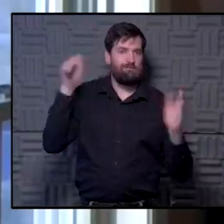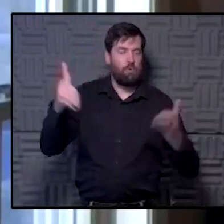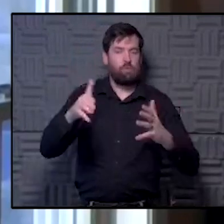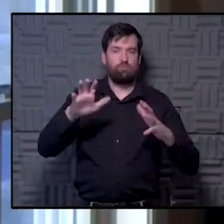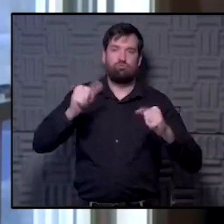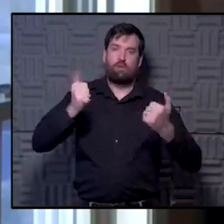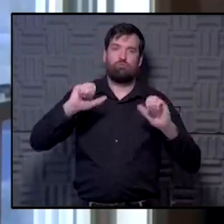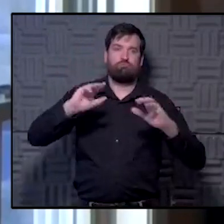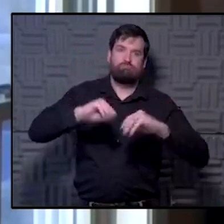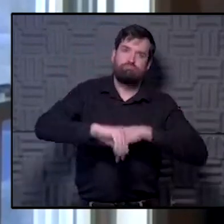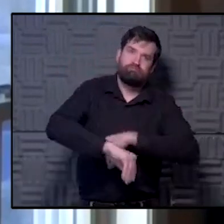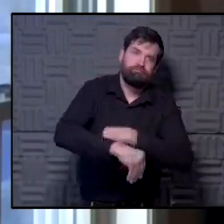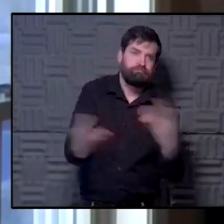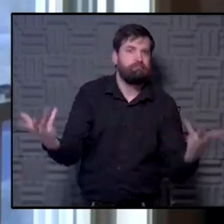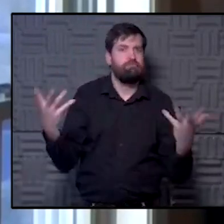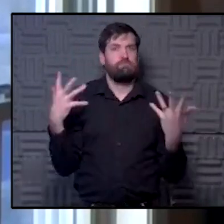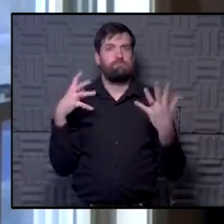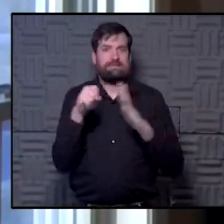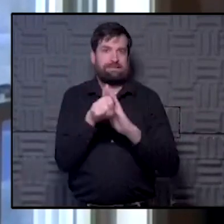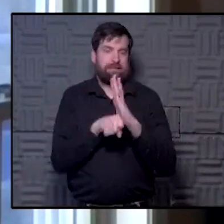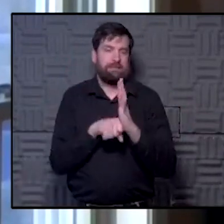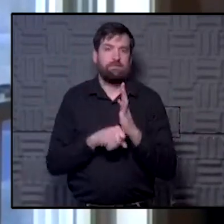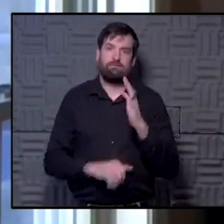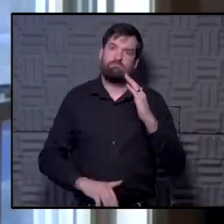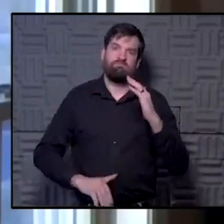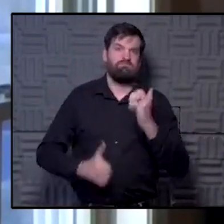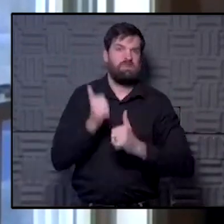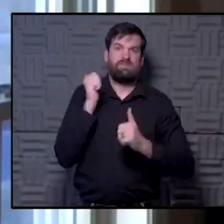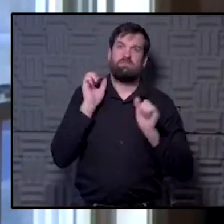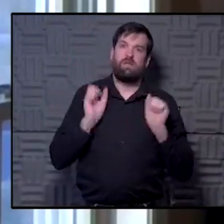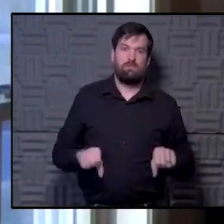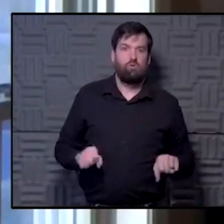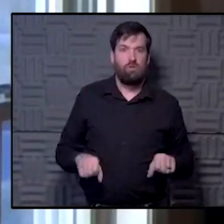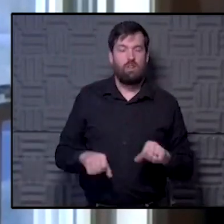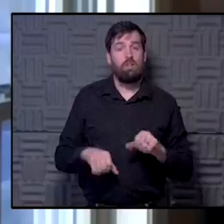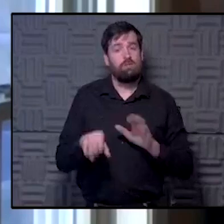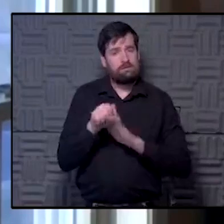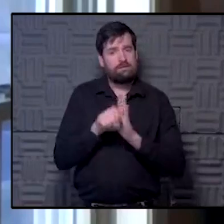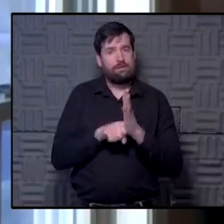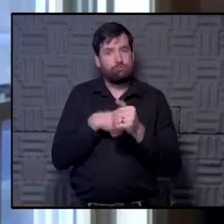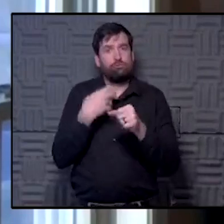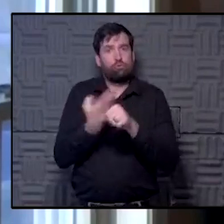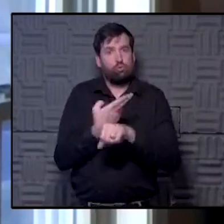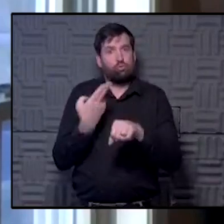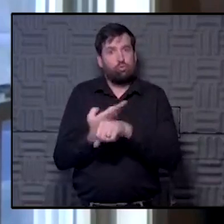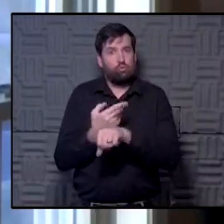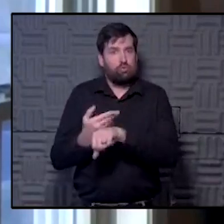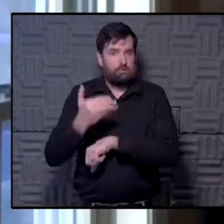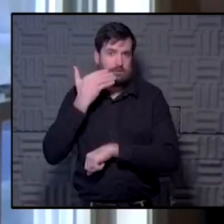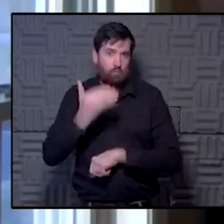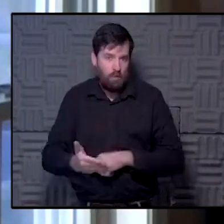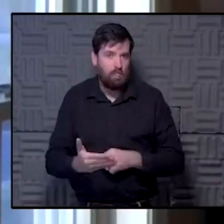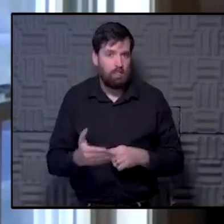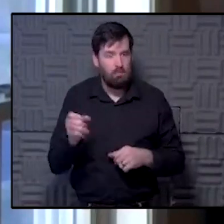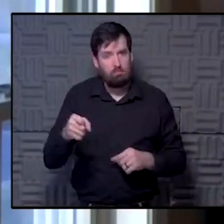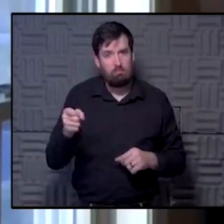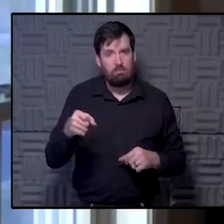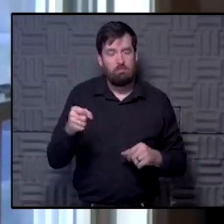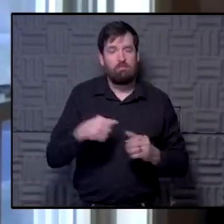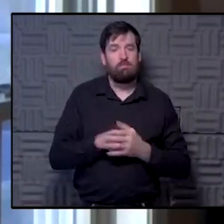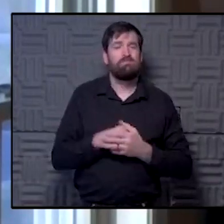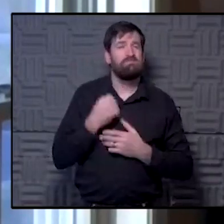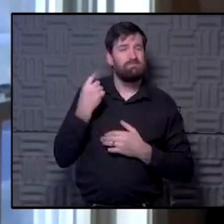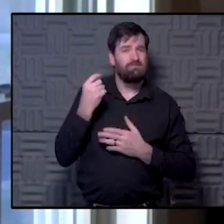much out to states for use as we can. So I do think states are using it very well. There are,